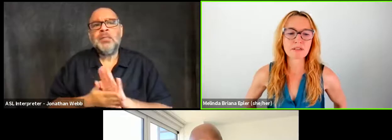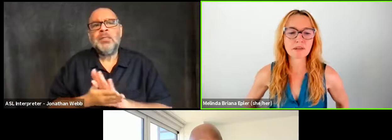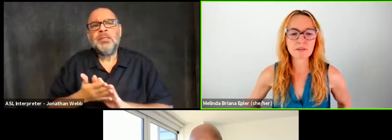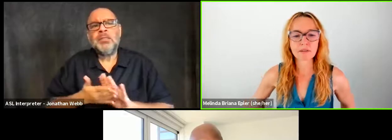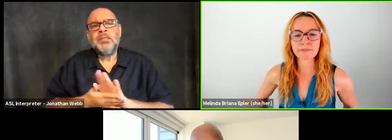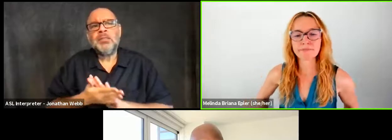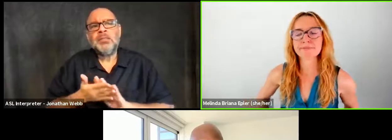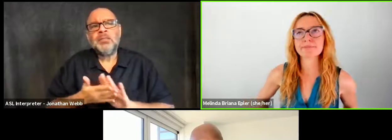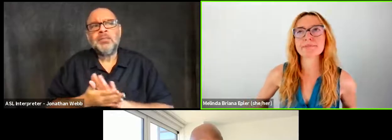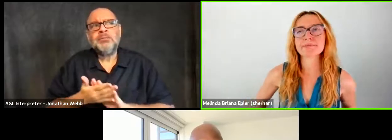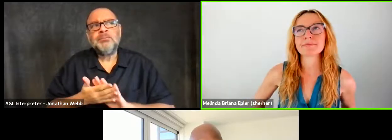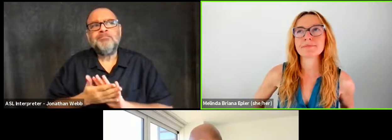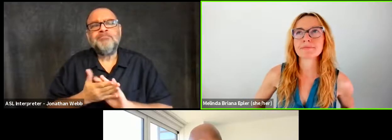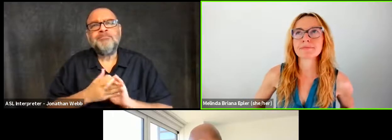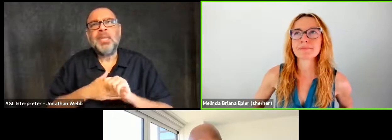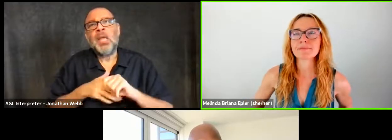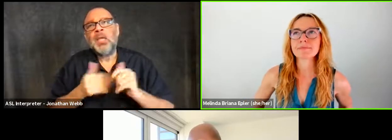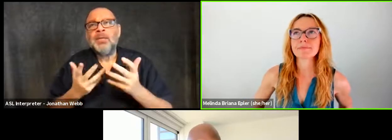let's talk about,